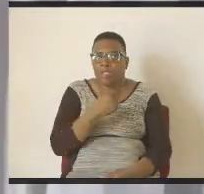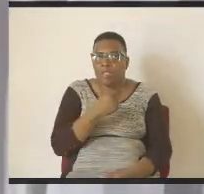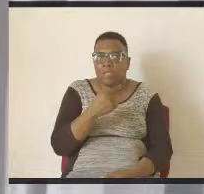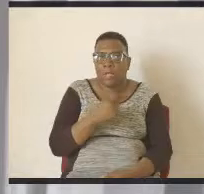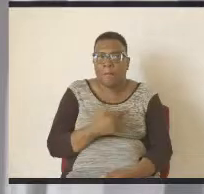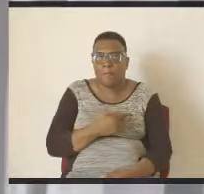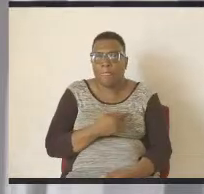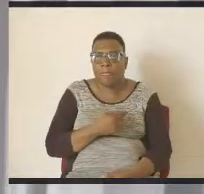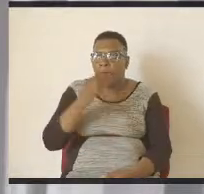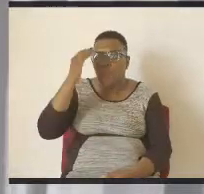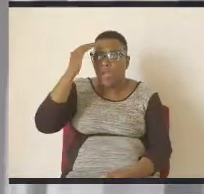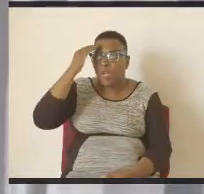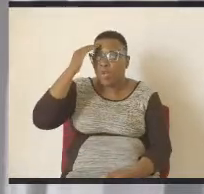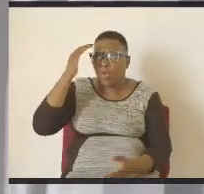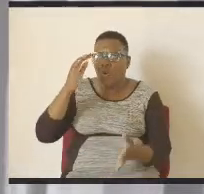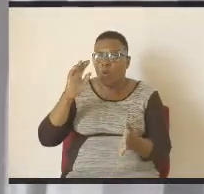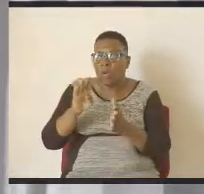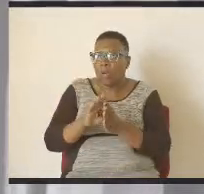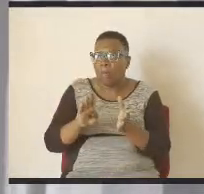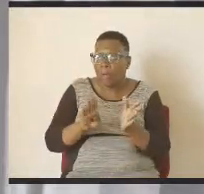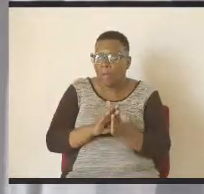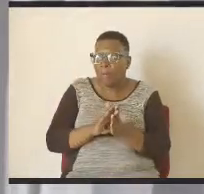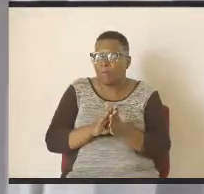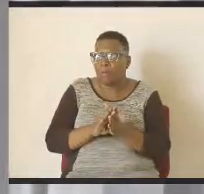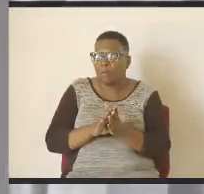Calvary. Wrestling with the scripture reading.